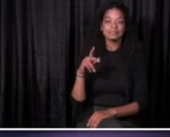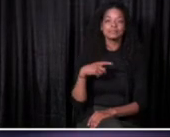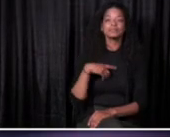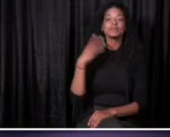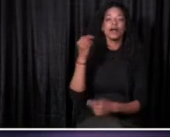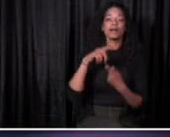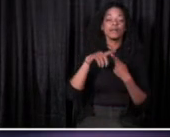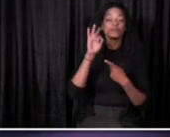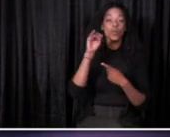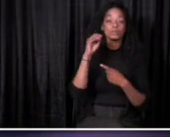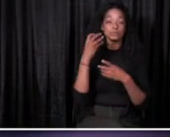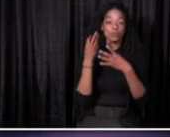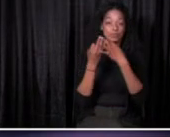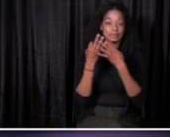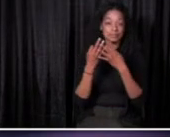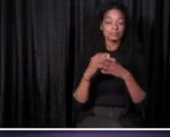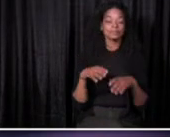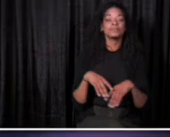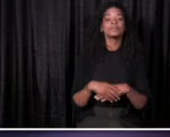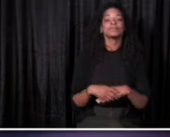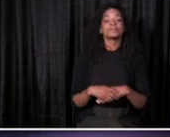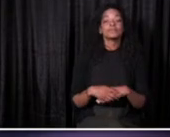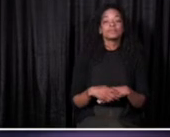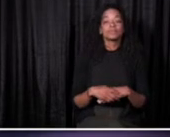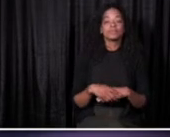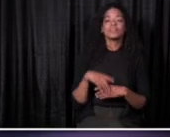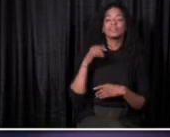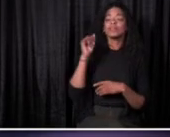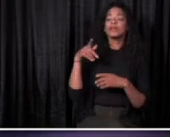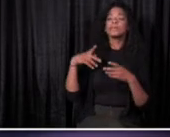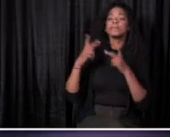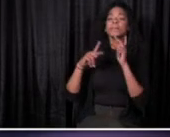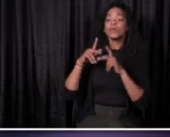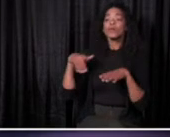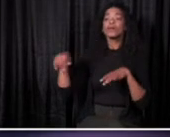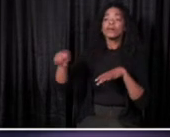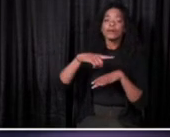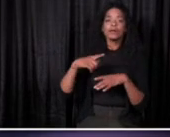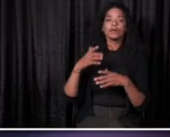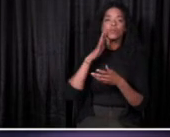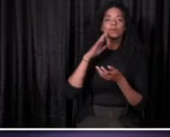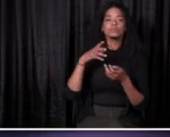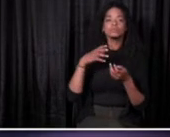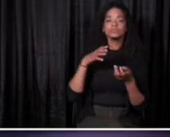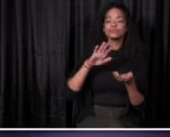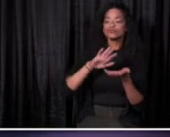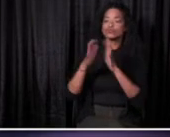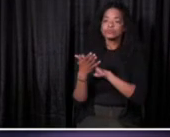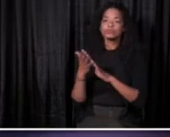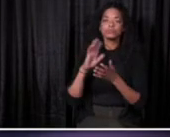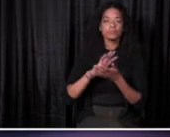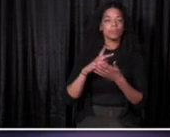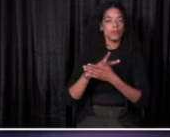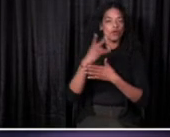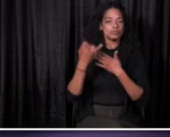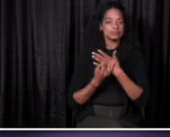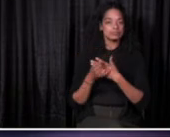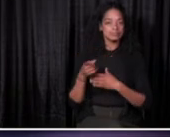the Transforming Outcomes Project at Sac State, what we call